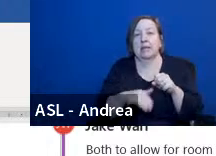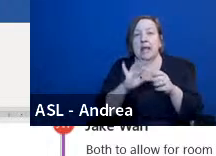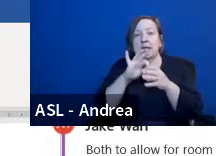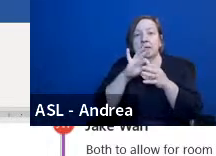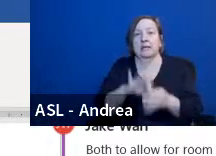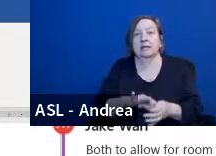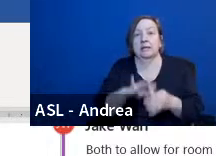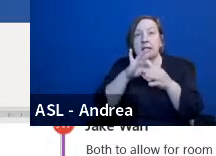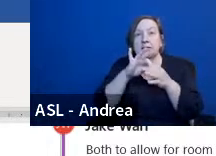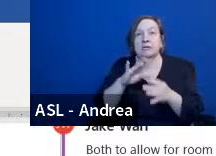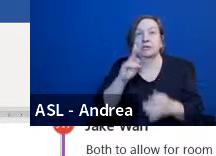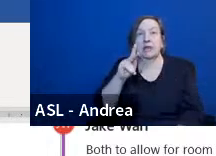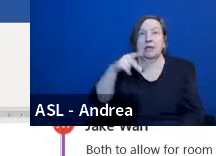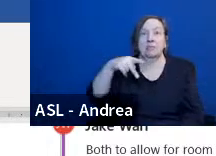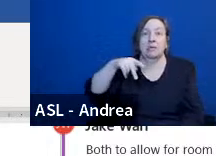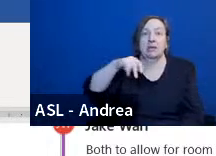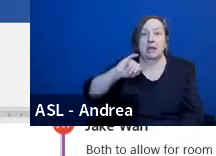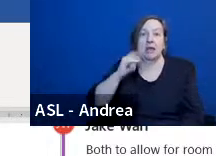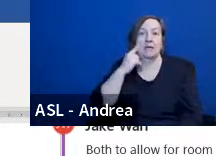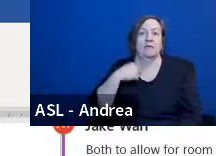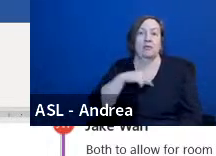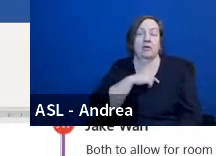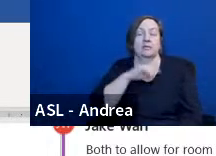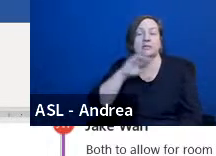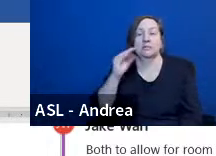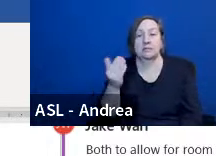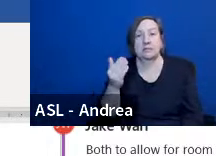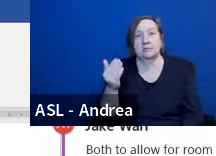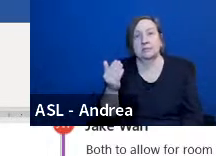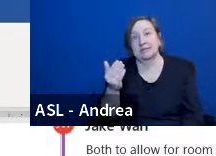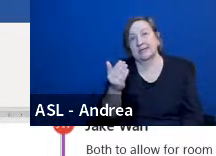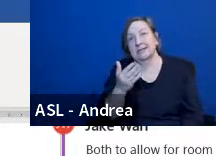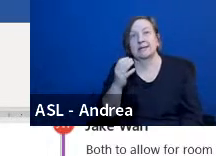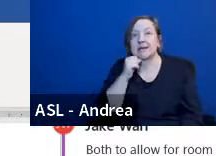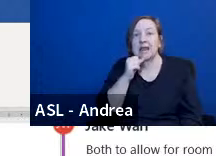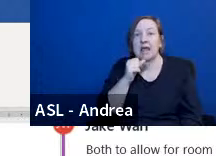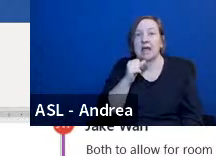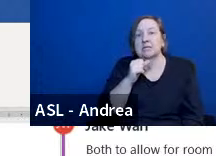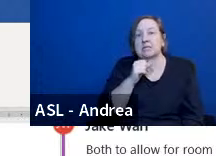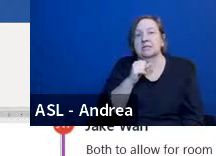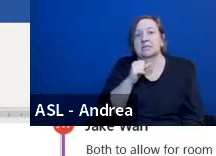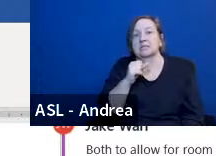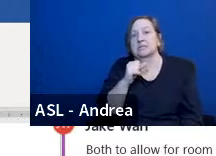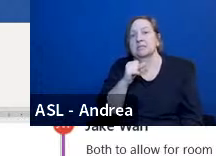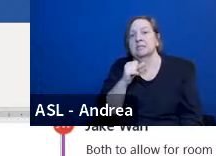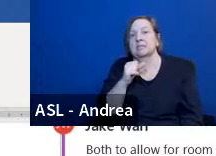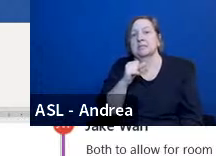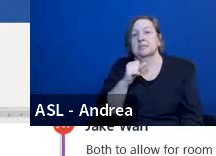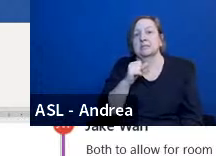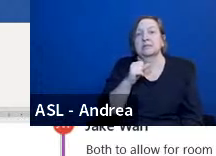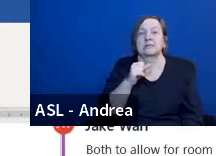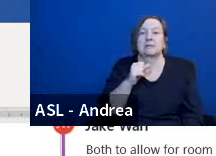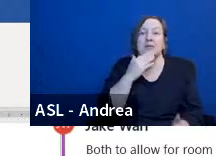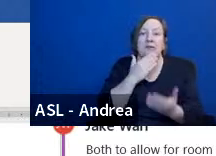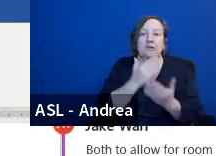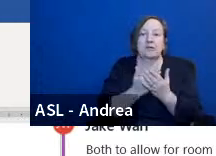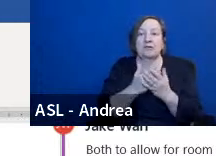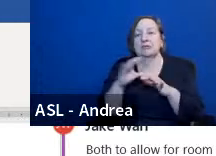as a KPI for us seems not really feasible at this point.